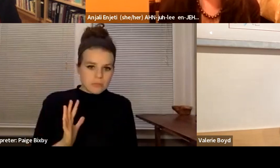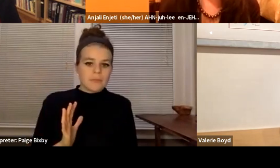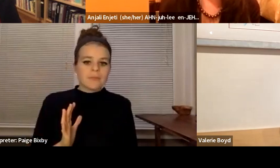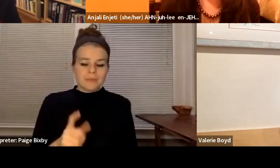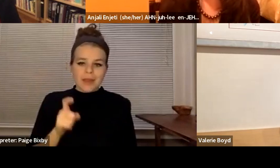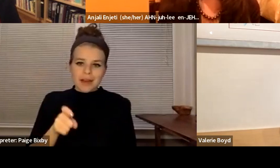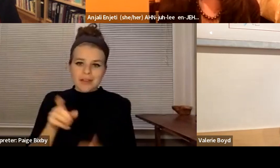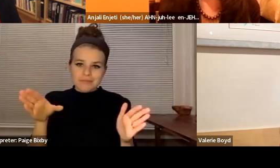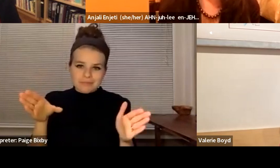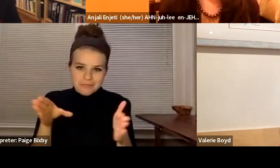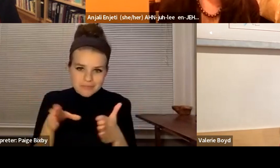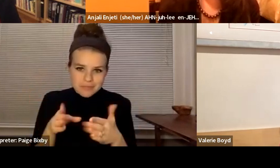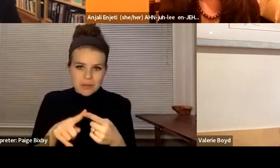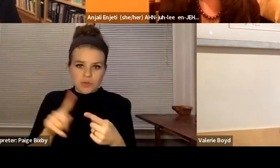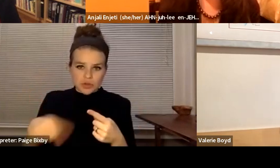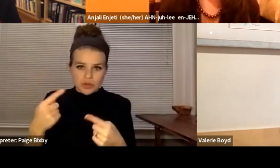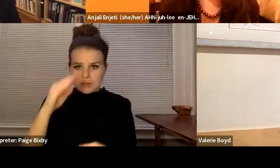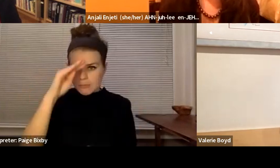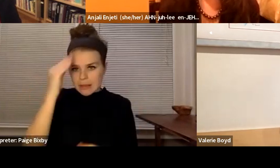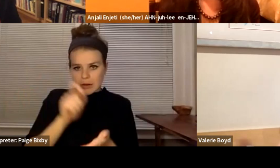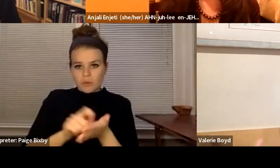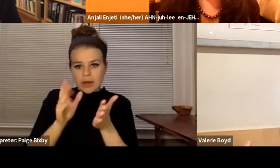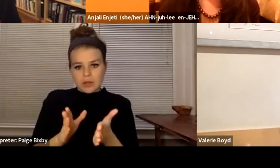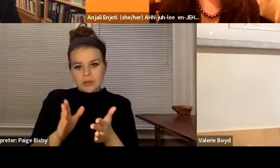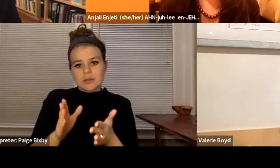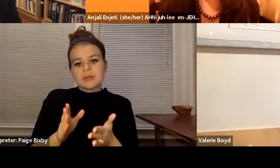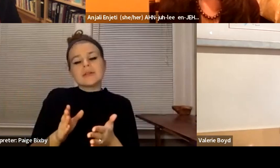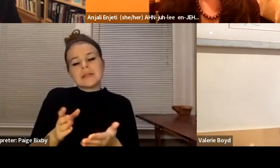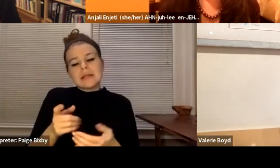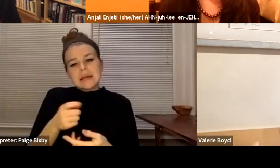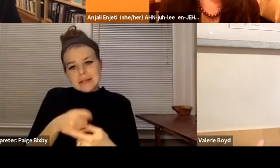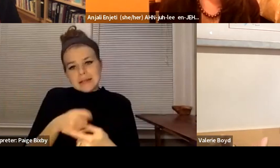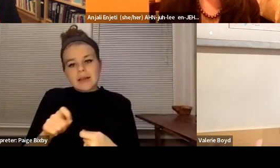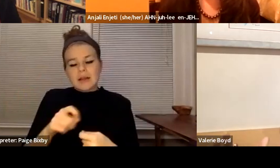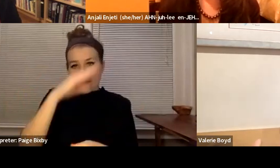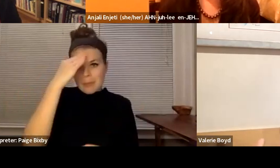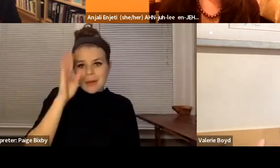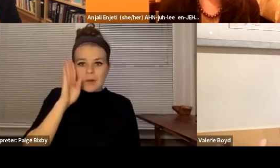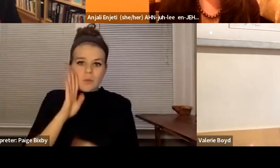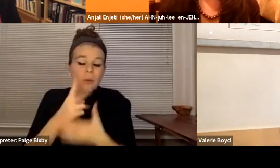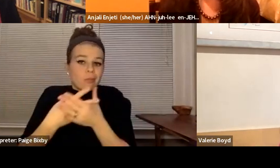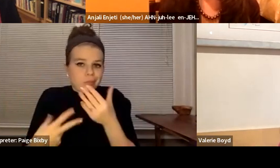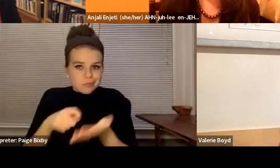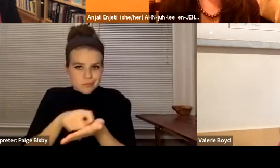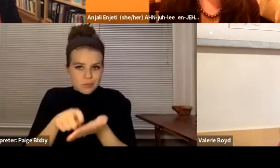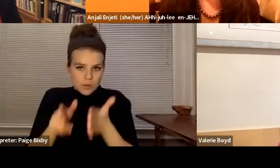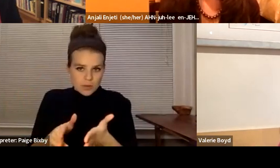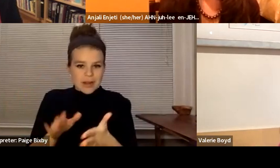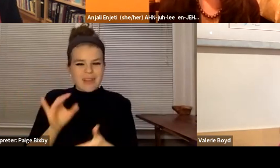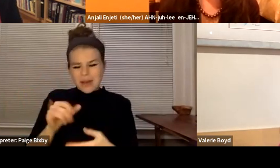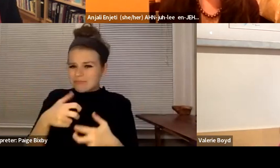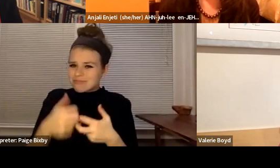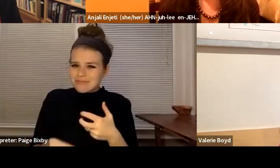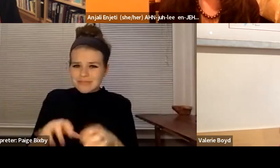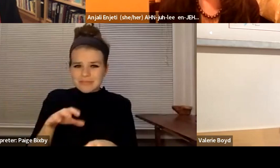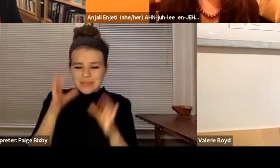to narrow it to Black writers as opposed to Black and Brown writers. And that was a difficult decision for me because